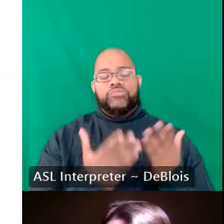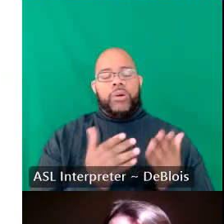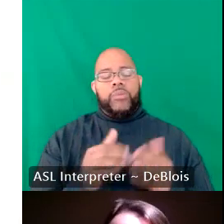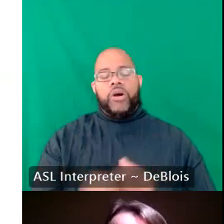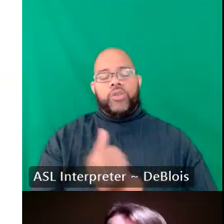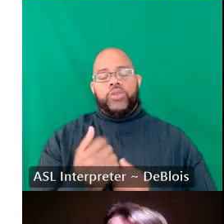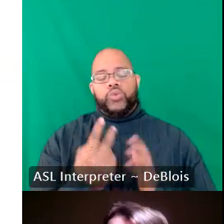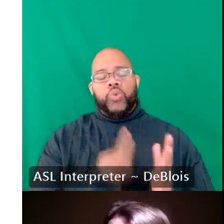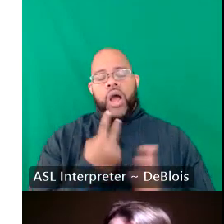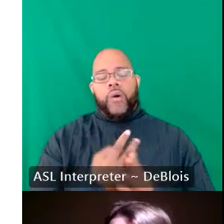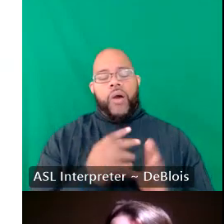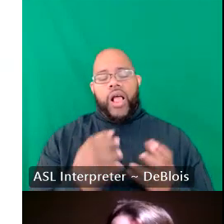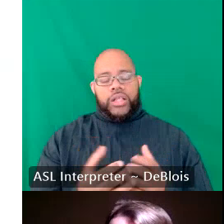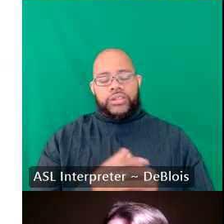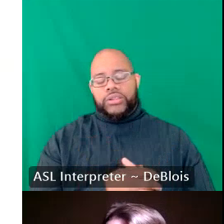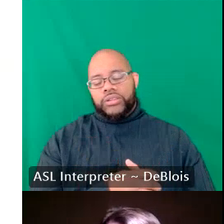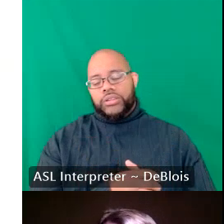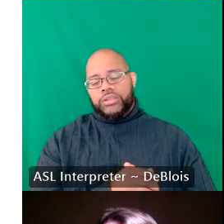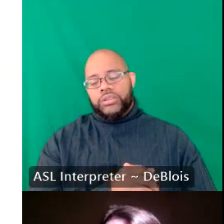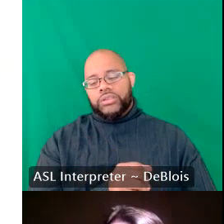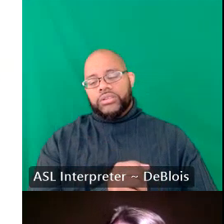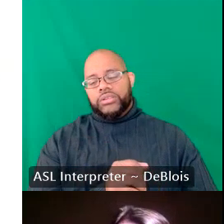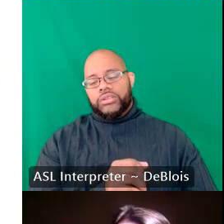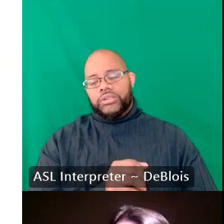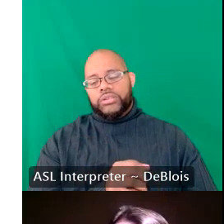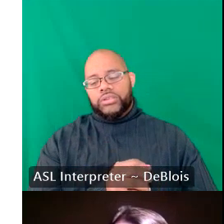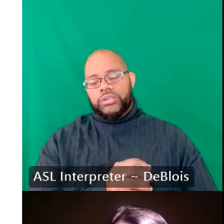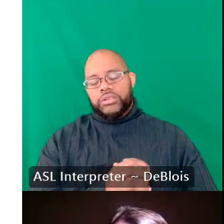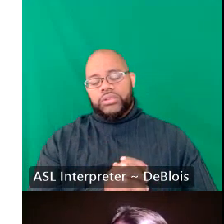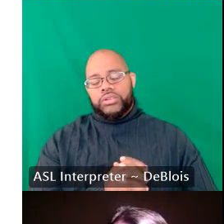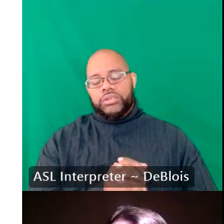2-hour class that is